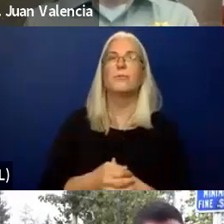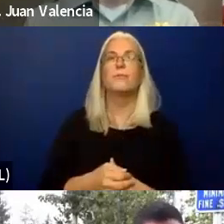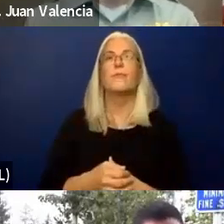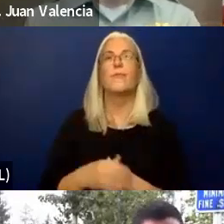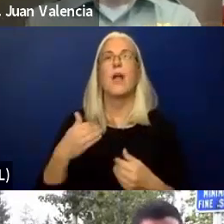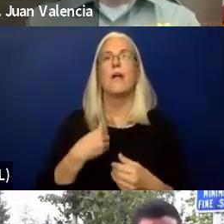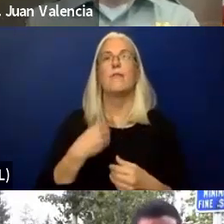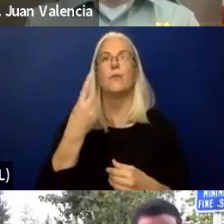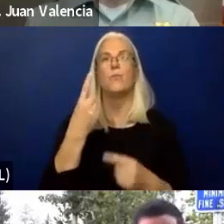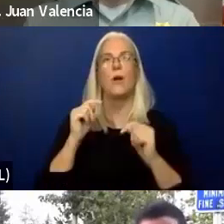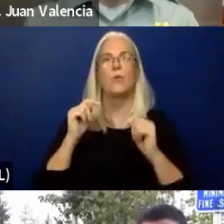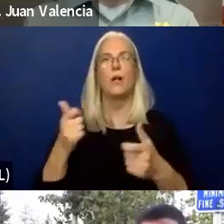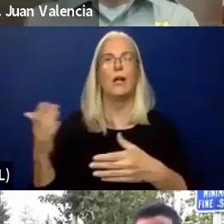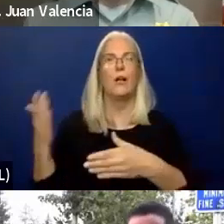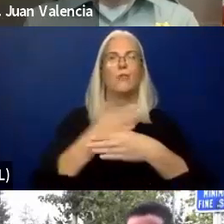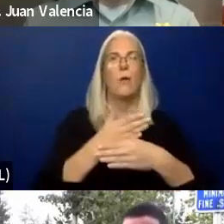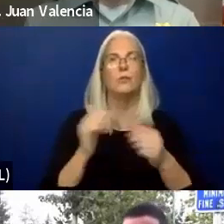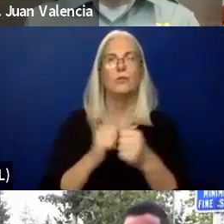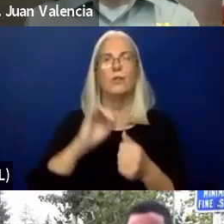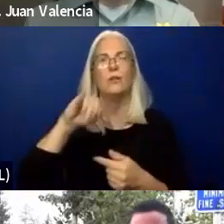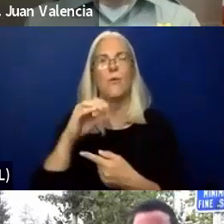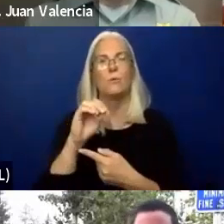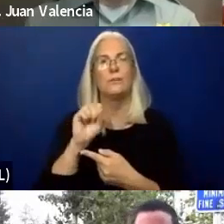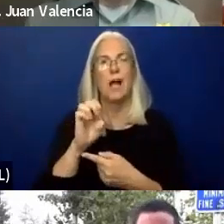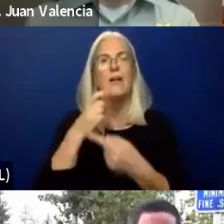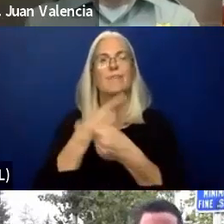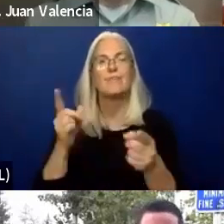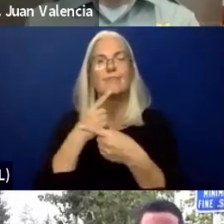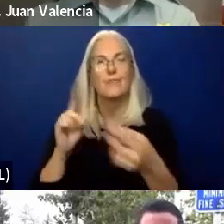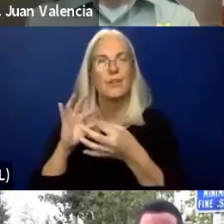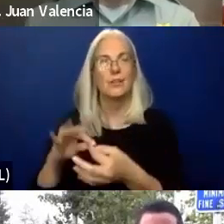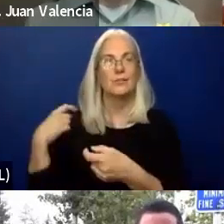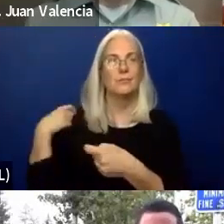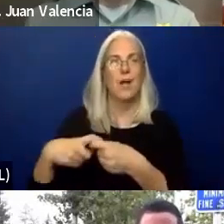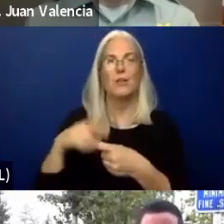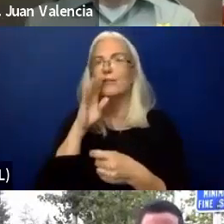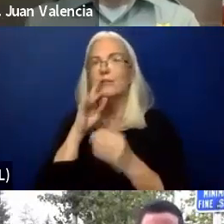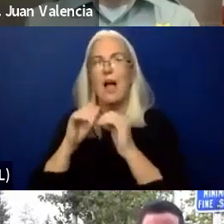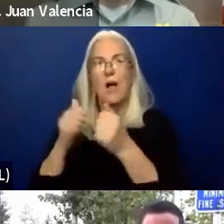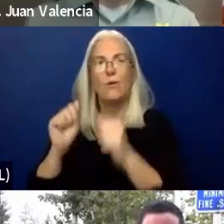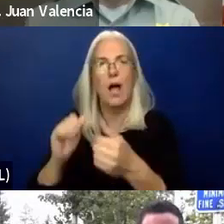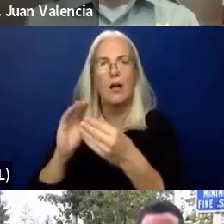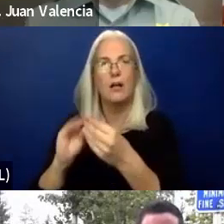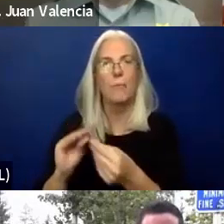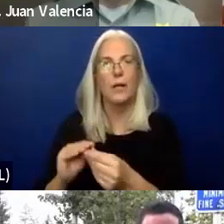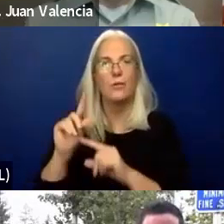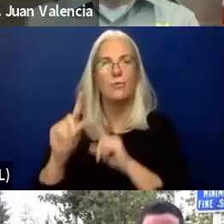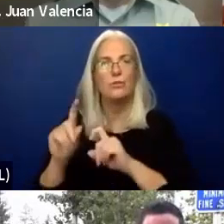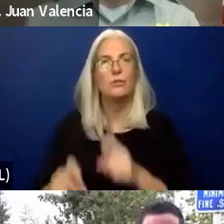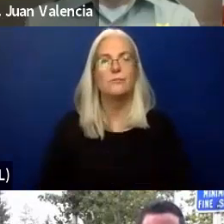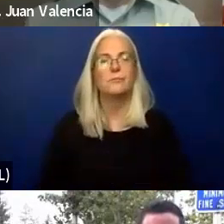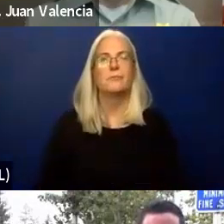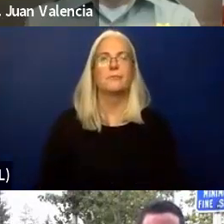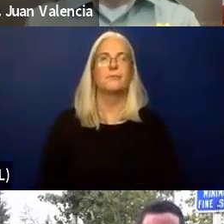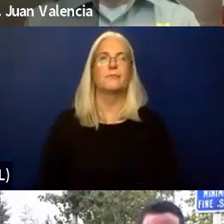Jose with an announcement for our Spanish-speaking viewers. Jose, would you give us that reminder? Thank you, Paul. Para toda nuestra comunidad